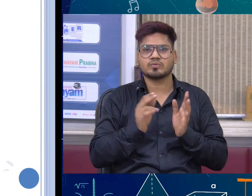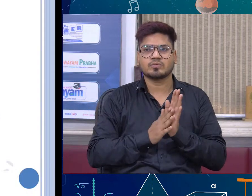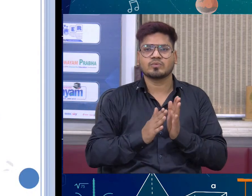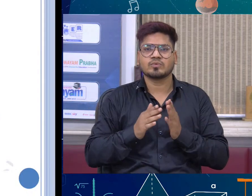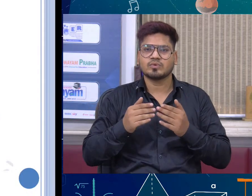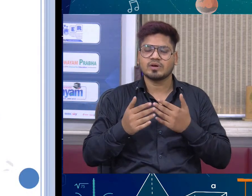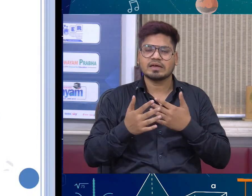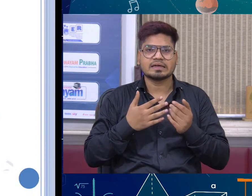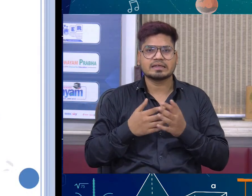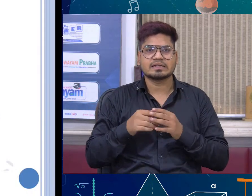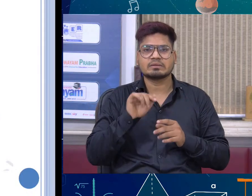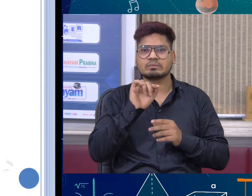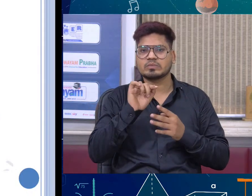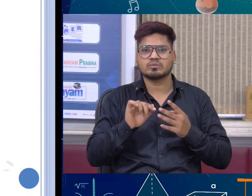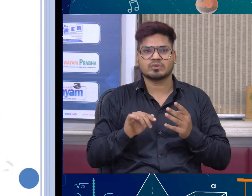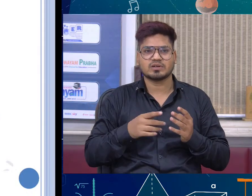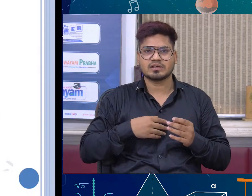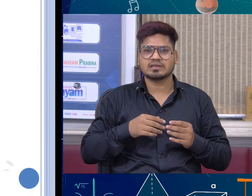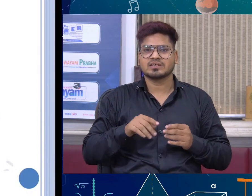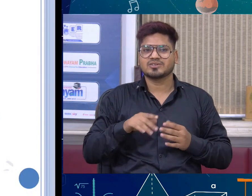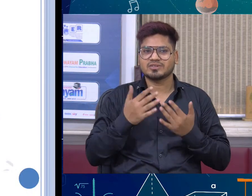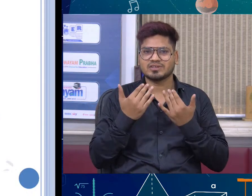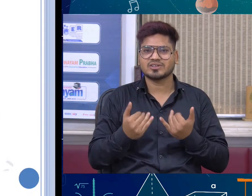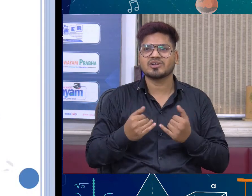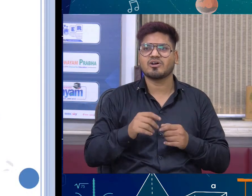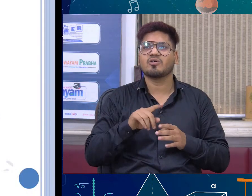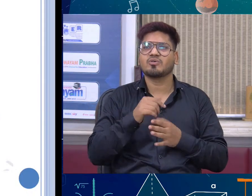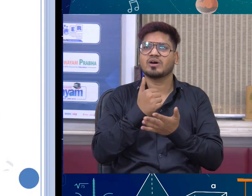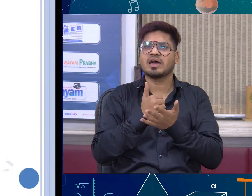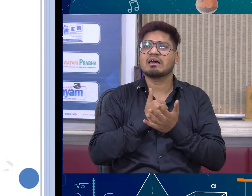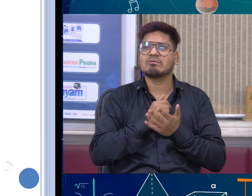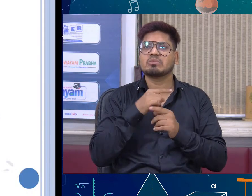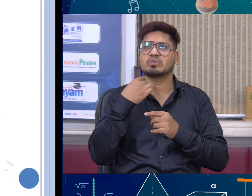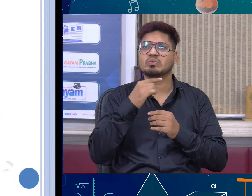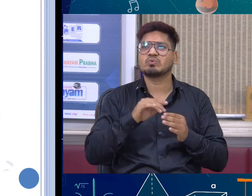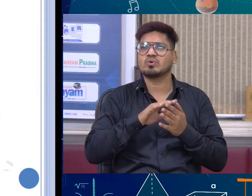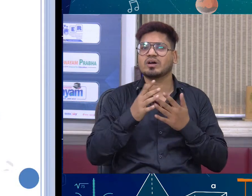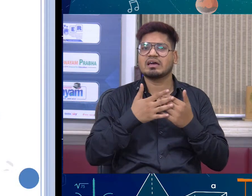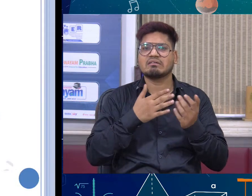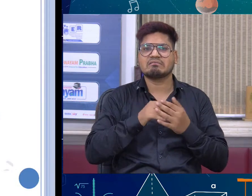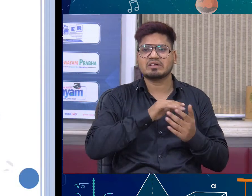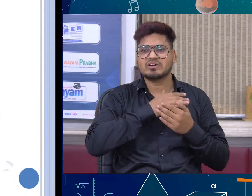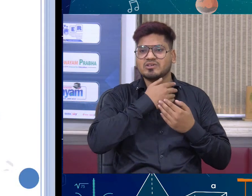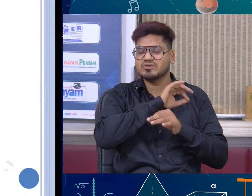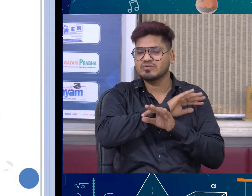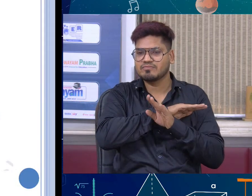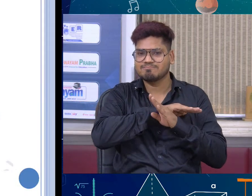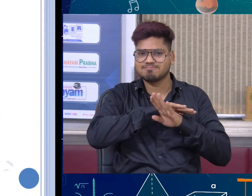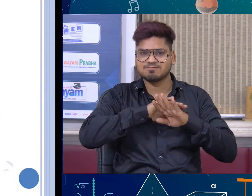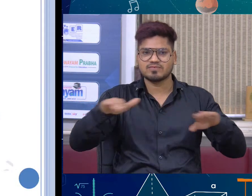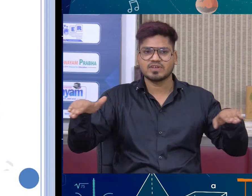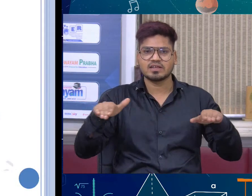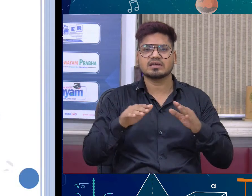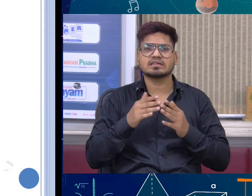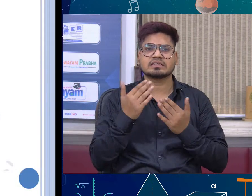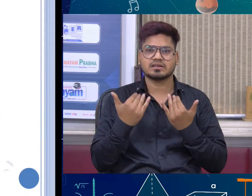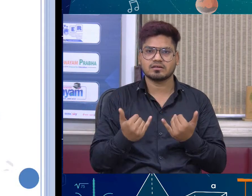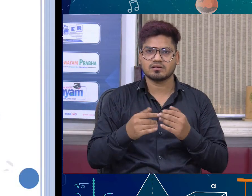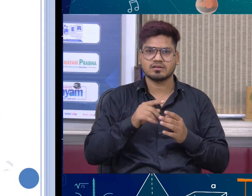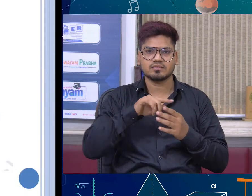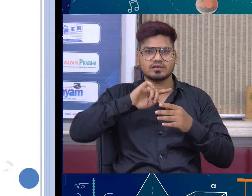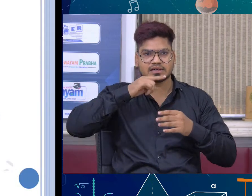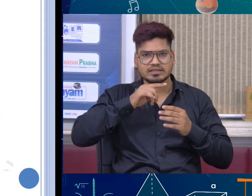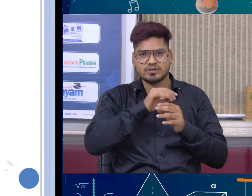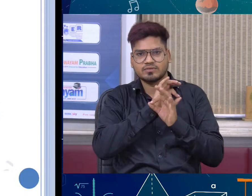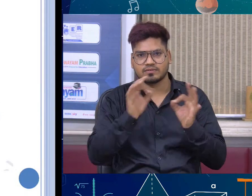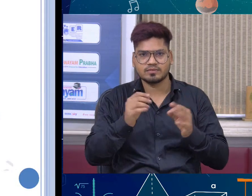because the hailstone happened. Everything is destroyed. Everything is destroyed. Now, what to do